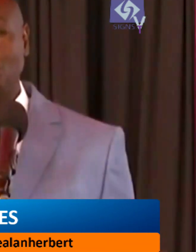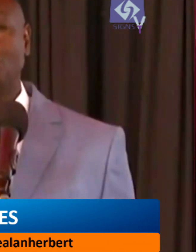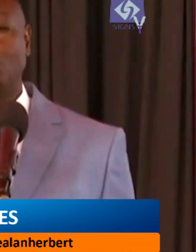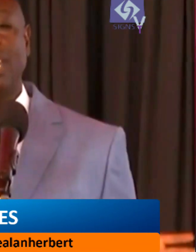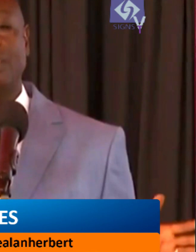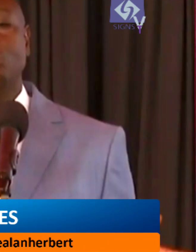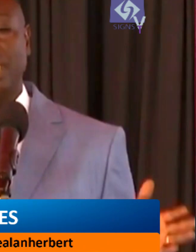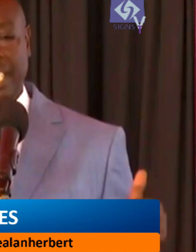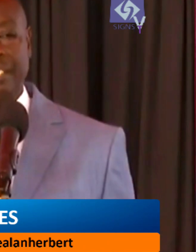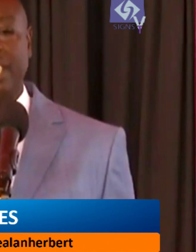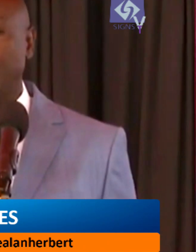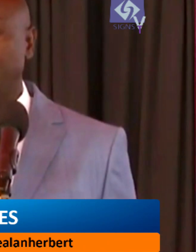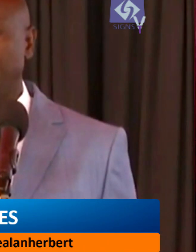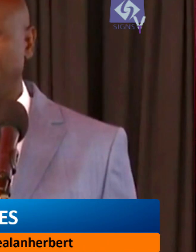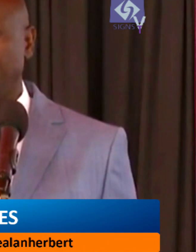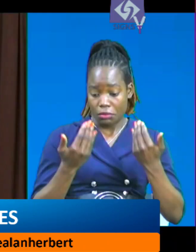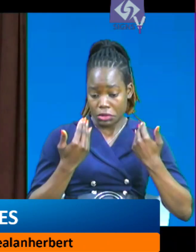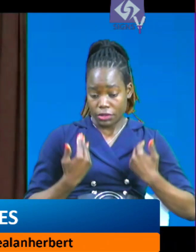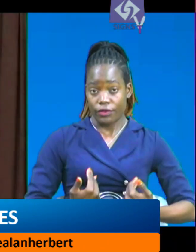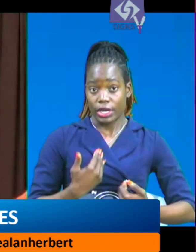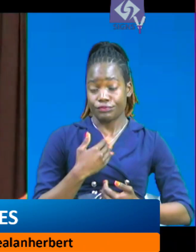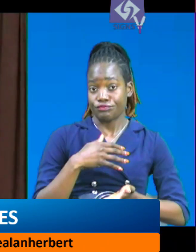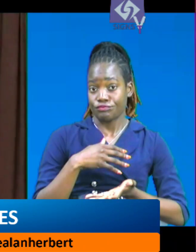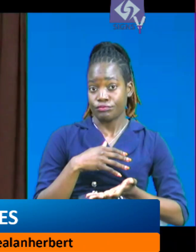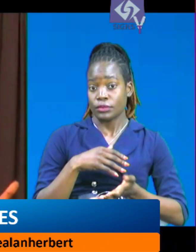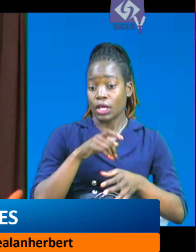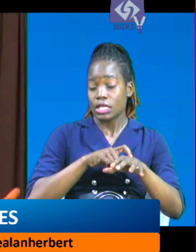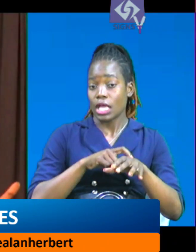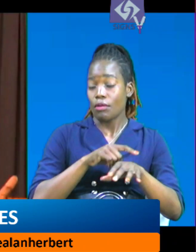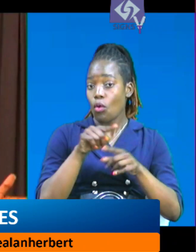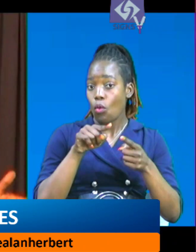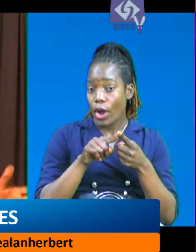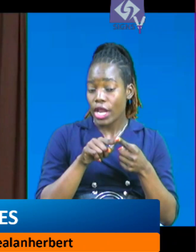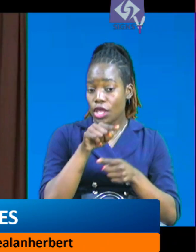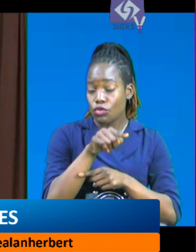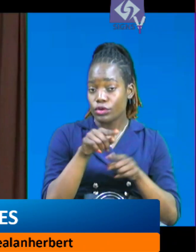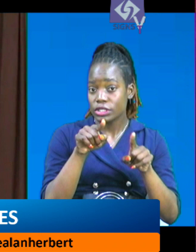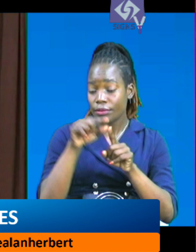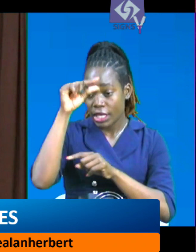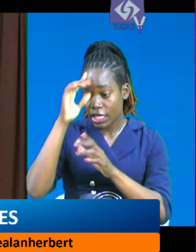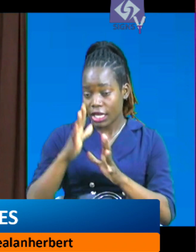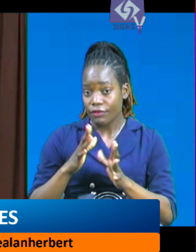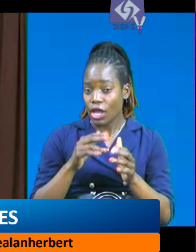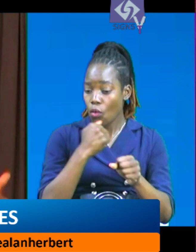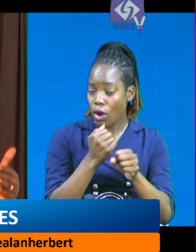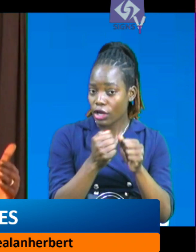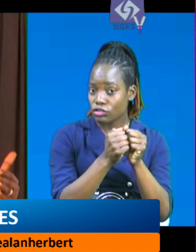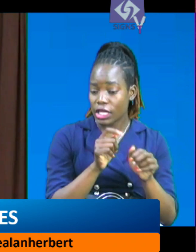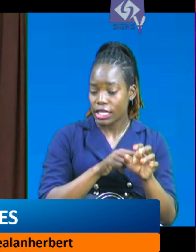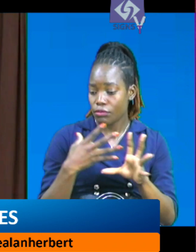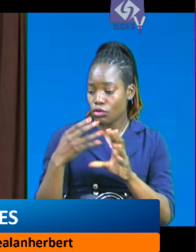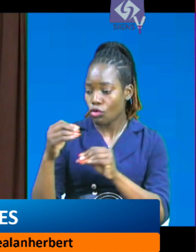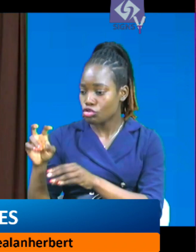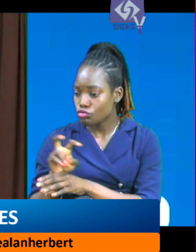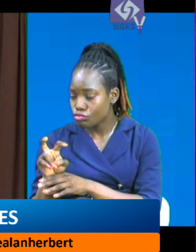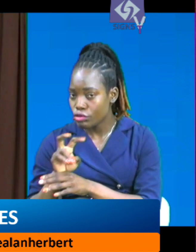I would want a situation where you and the governor work together when you go to inspect development, when you go